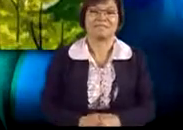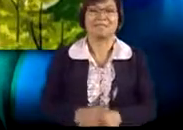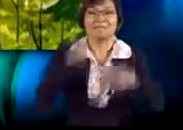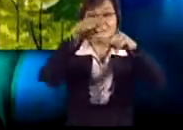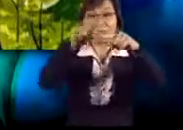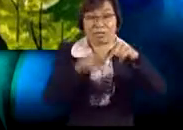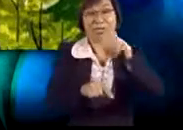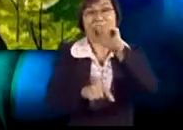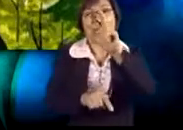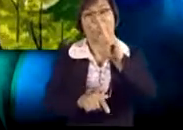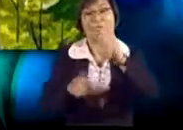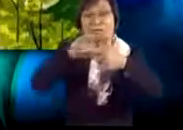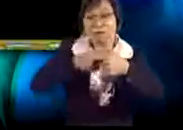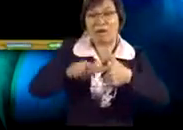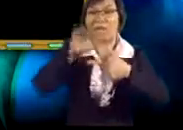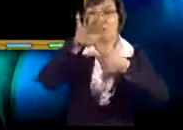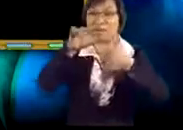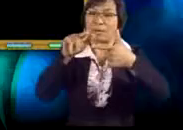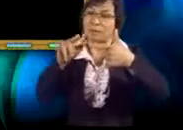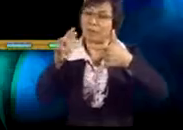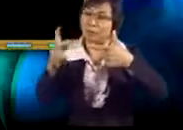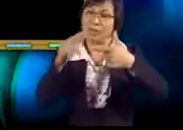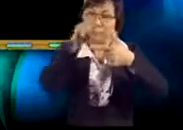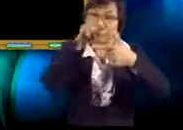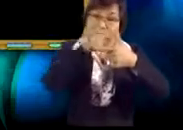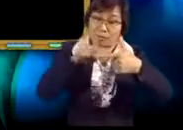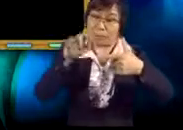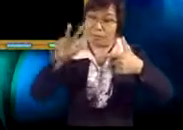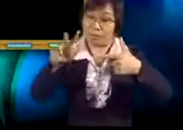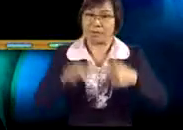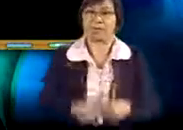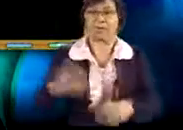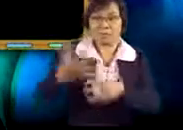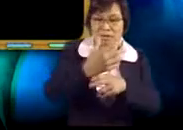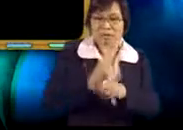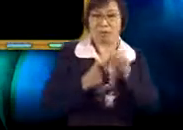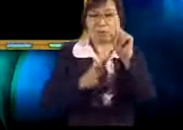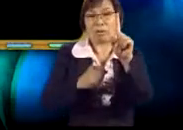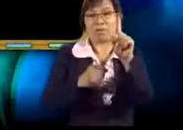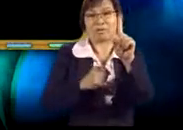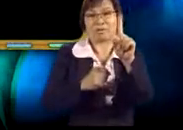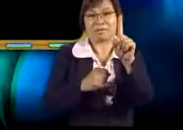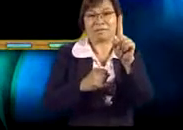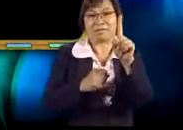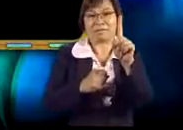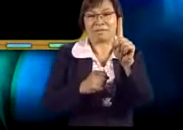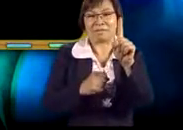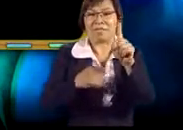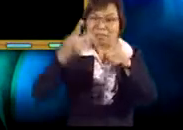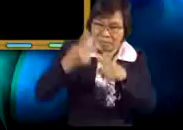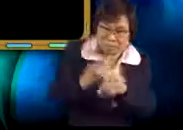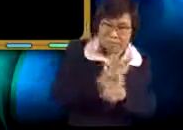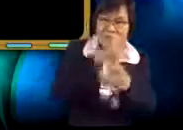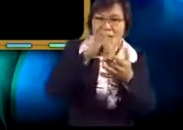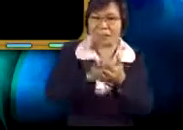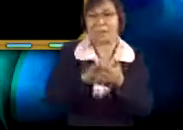Let's divide 5 by 3. When we divide, we get 1 on top.